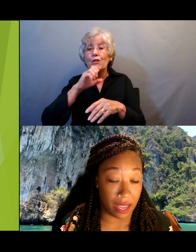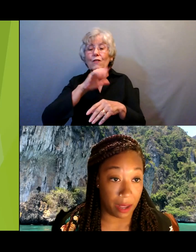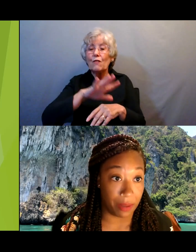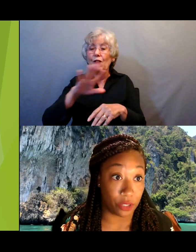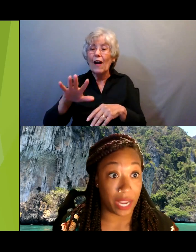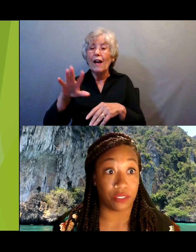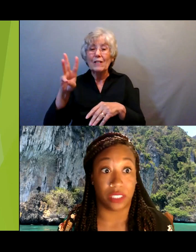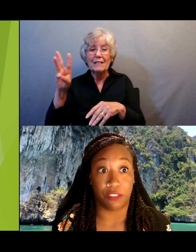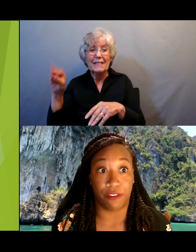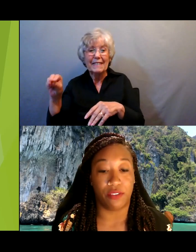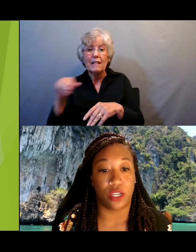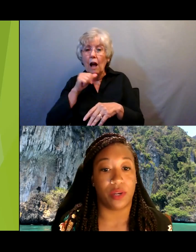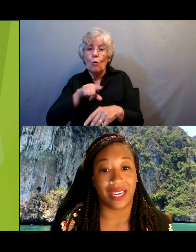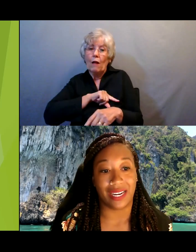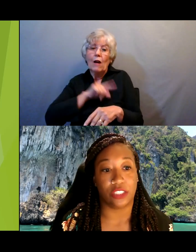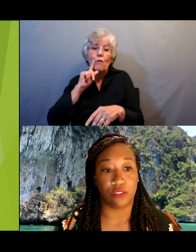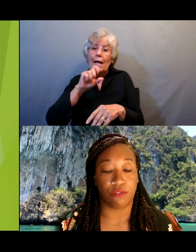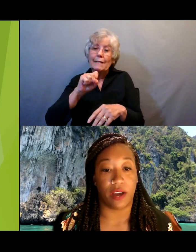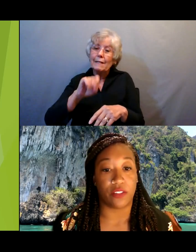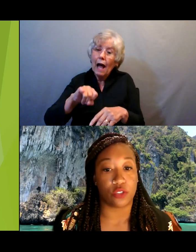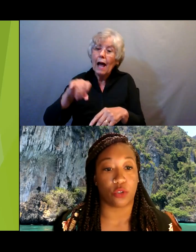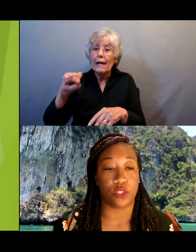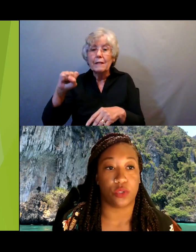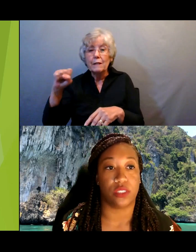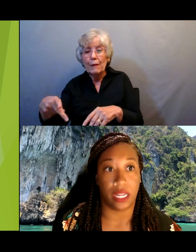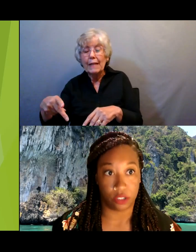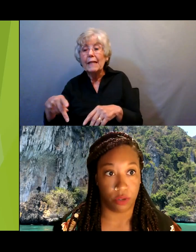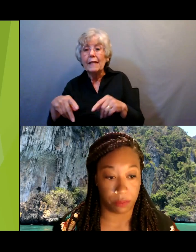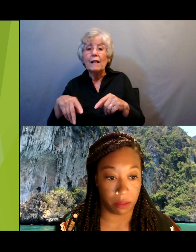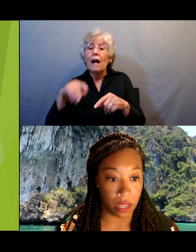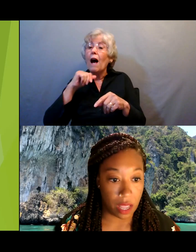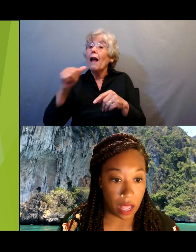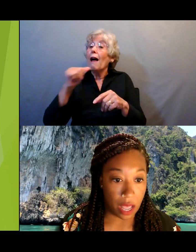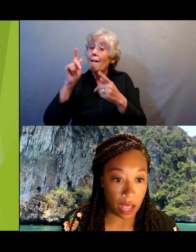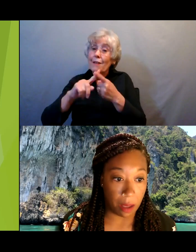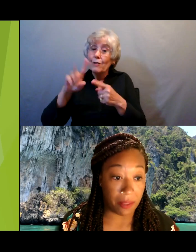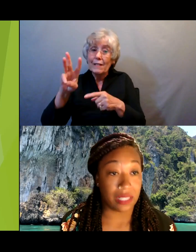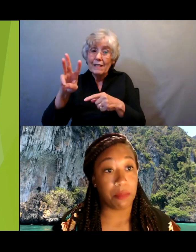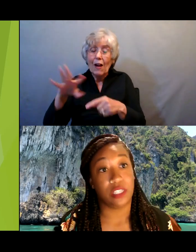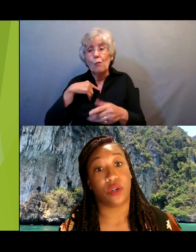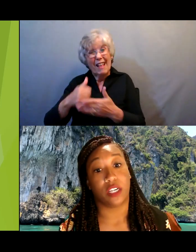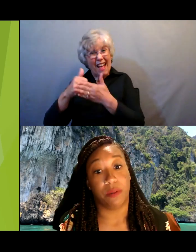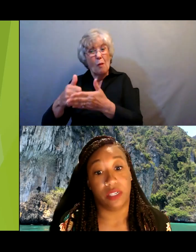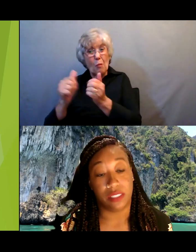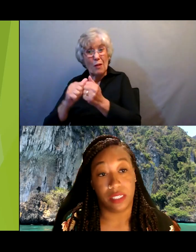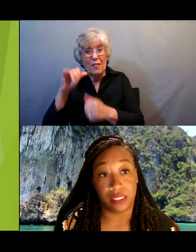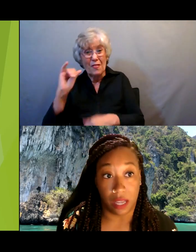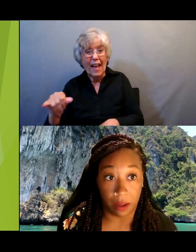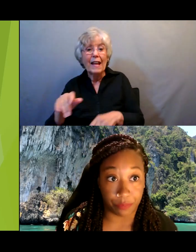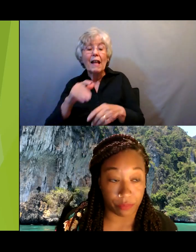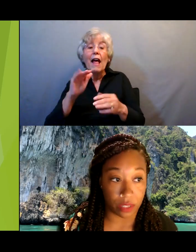SSP until age of 65. So again, it's just finding those local resources that do help them. And then limited work